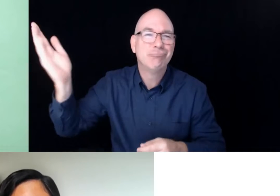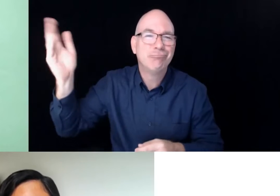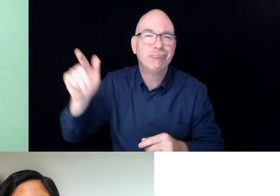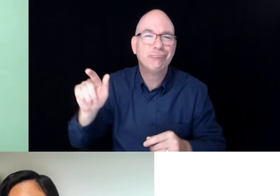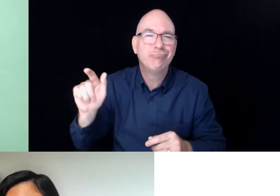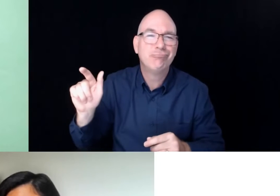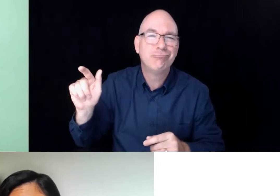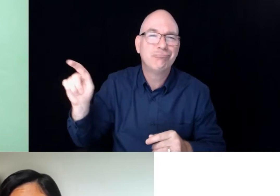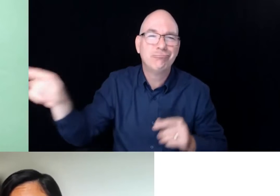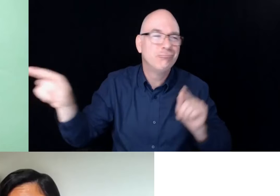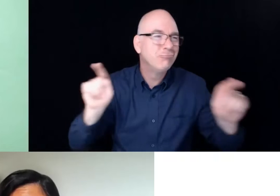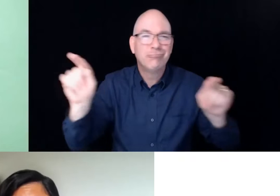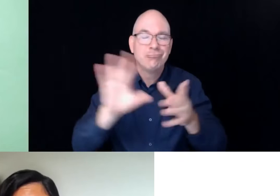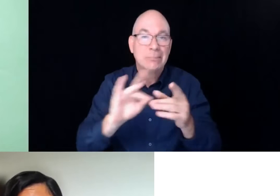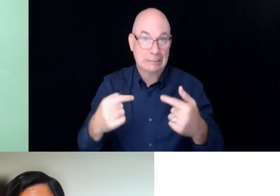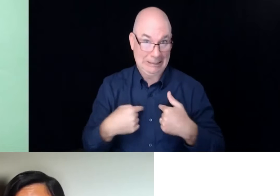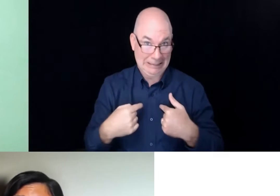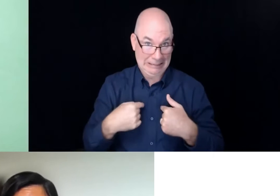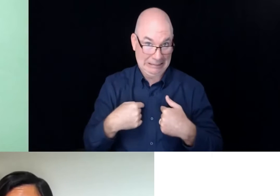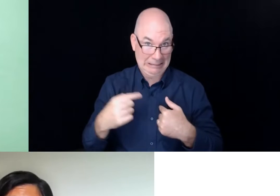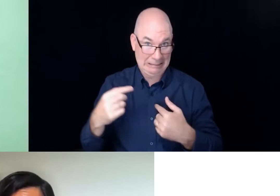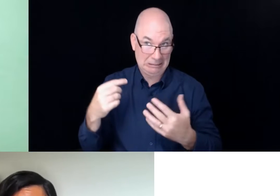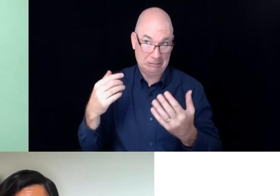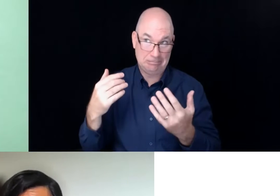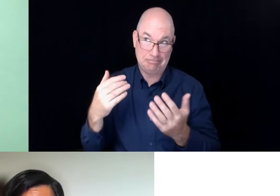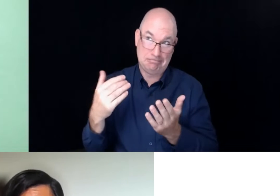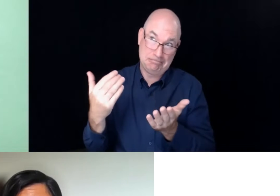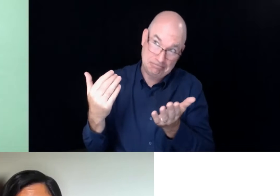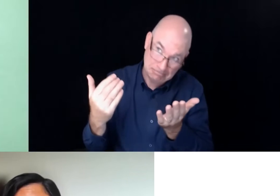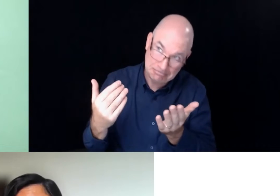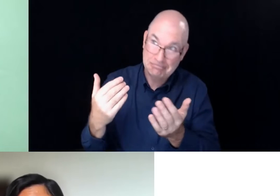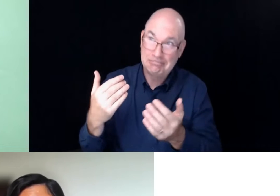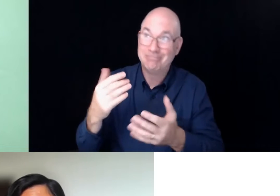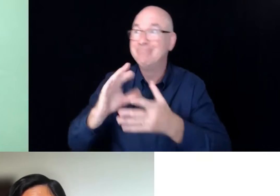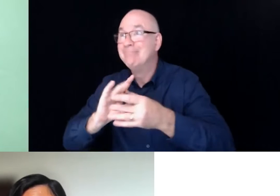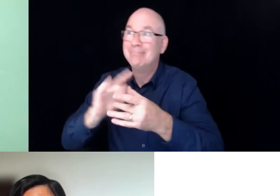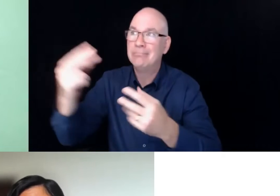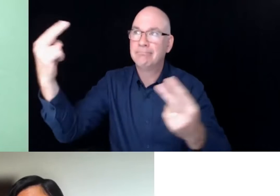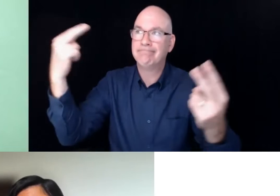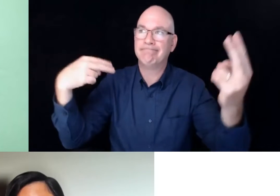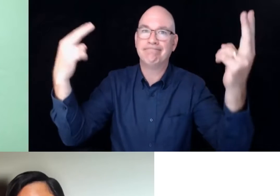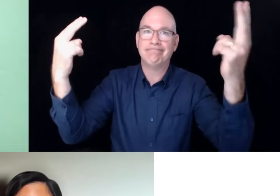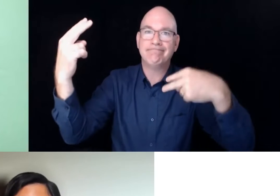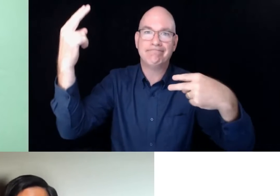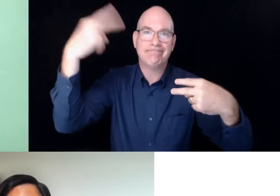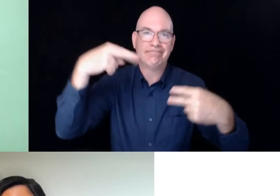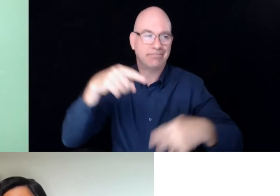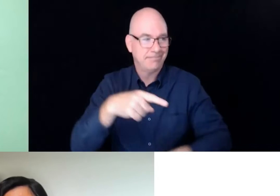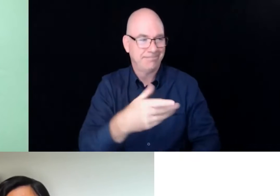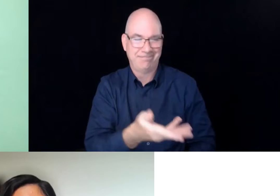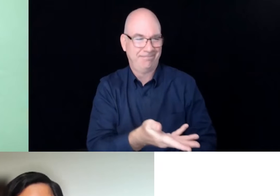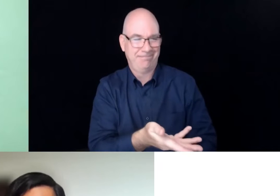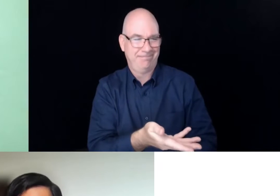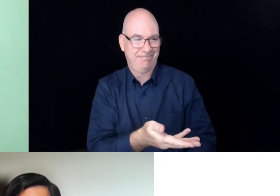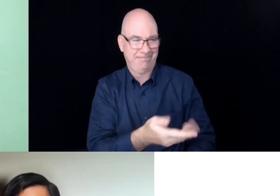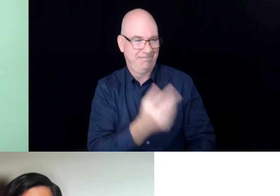speakers, I was often dismissed. I was often not taken seriously enough. I was told that I hadn't lived